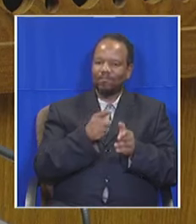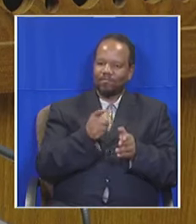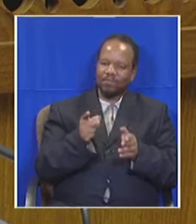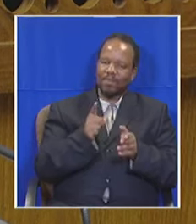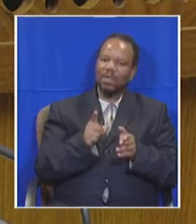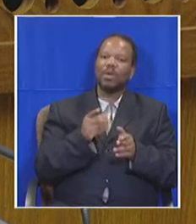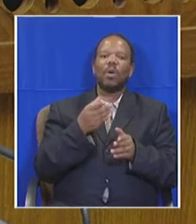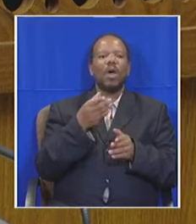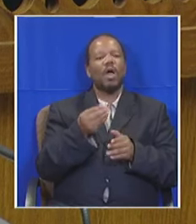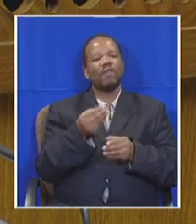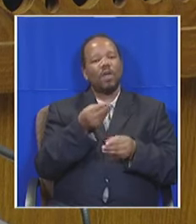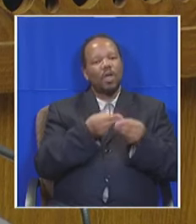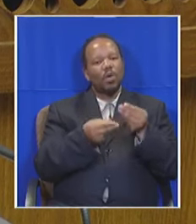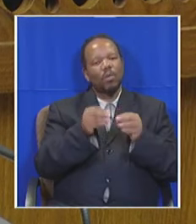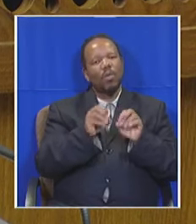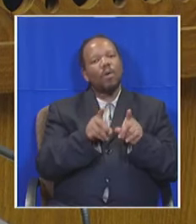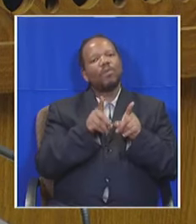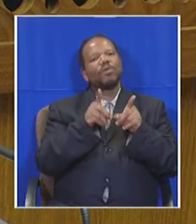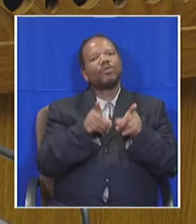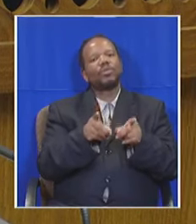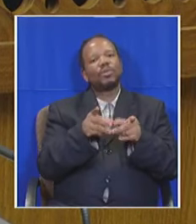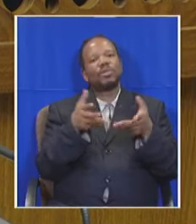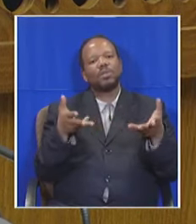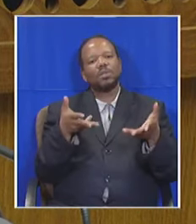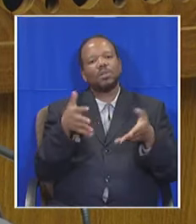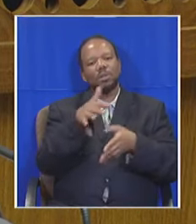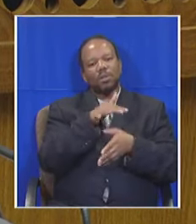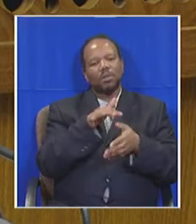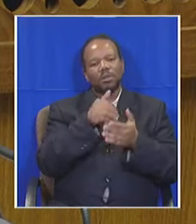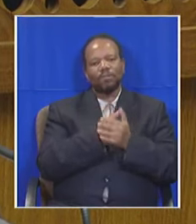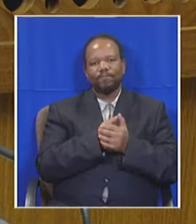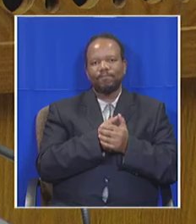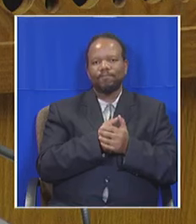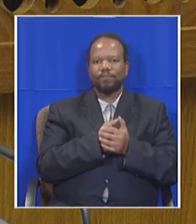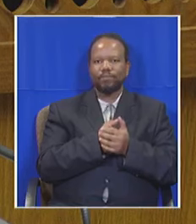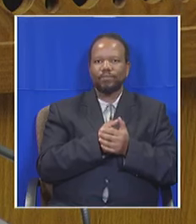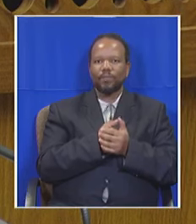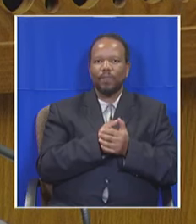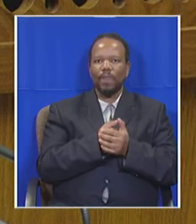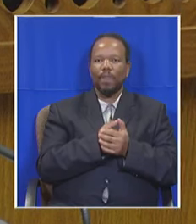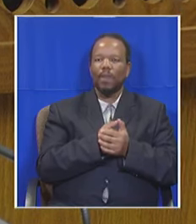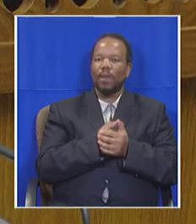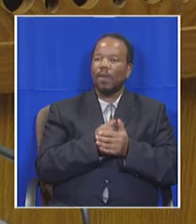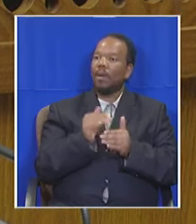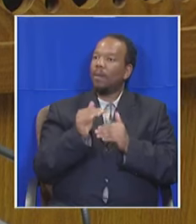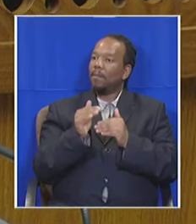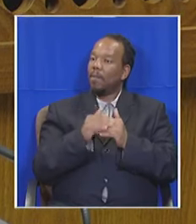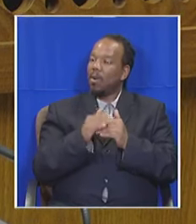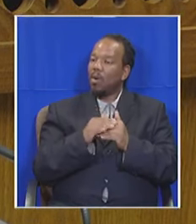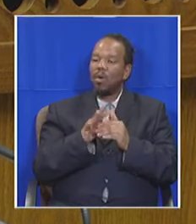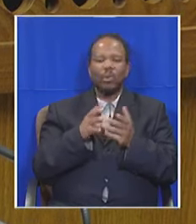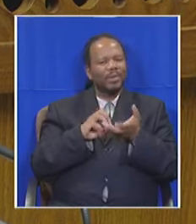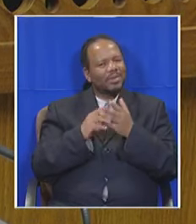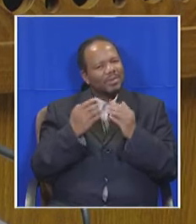emerging economic opportunities in the mainstream society. More efforts should be put in place to rehabilitate young offenders and